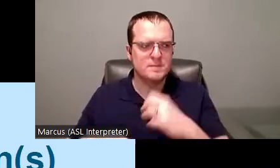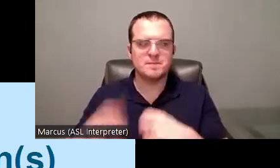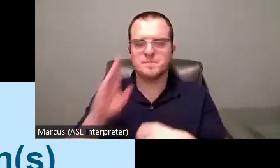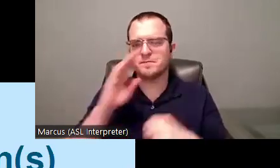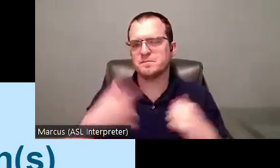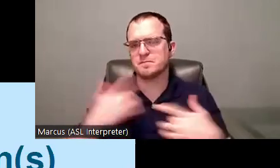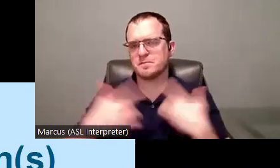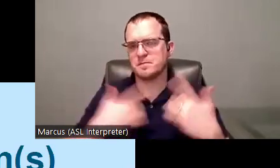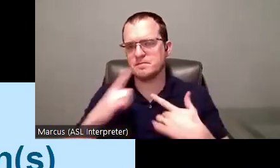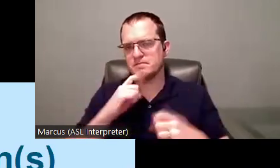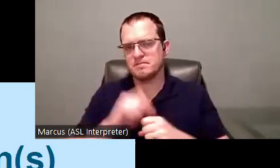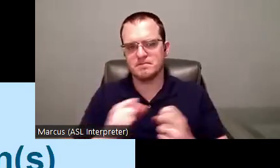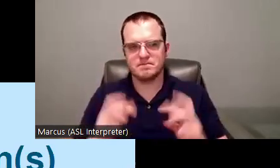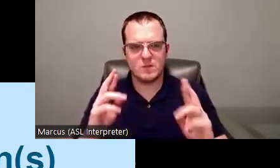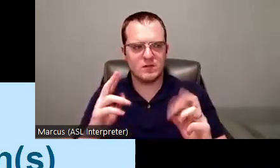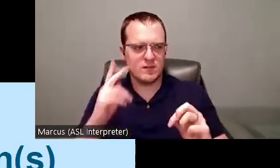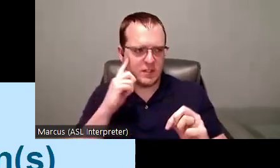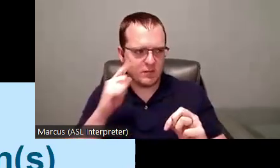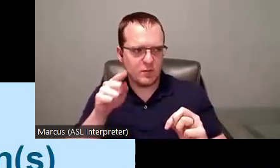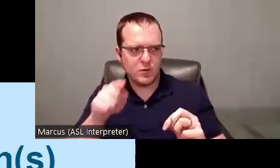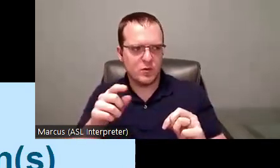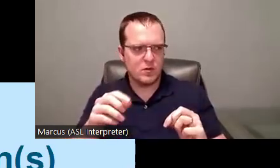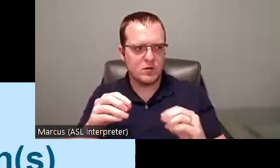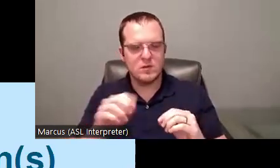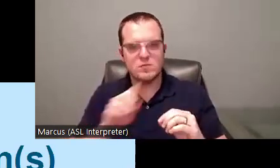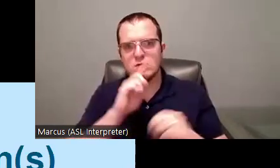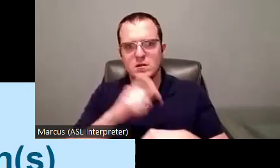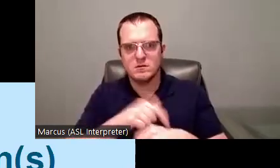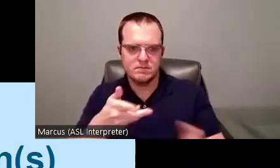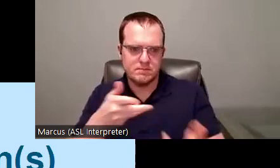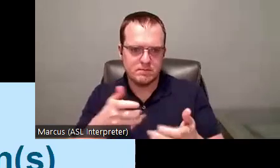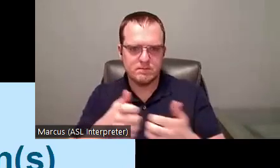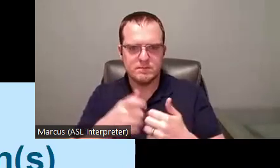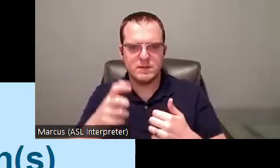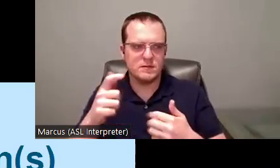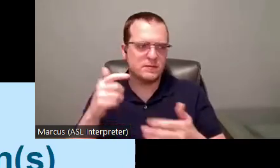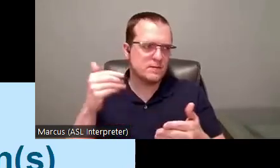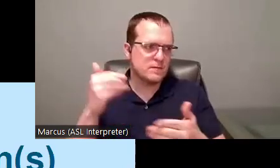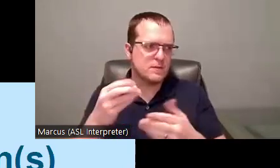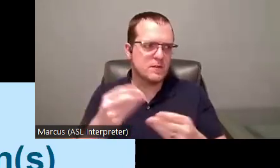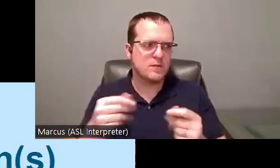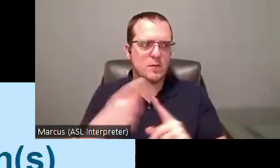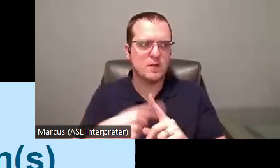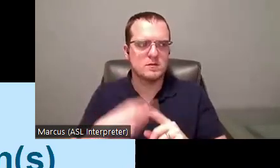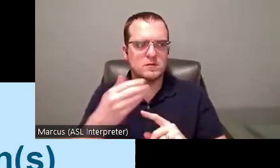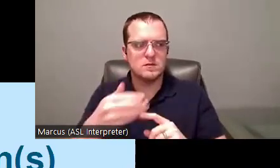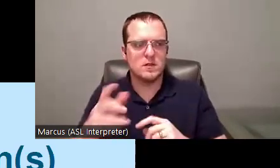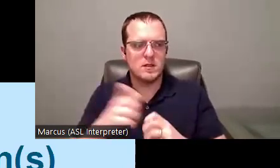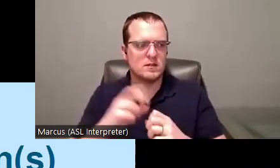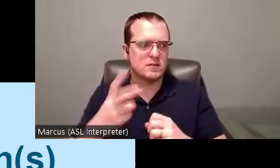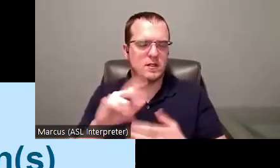Annette, to hopefully hear from you in real time here in several months as the second